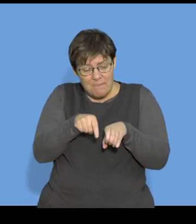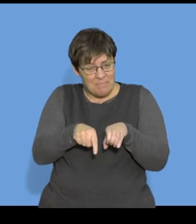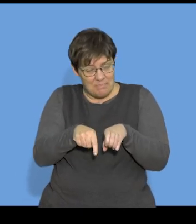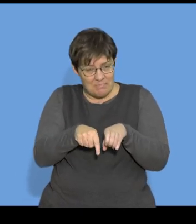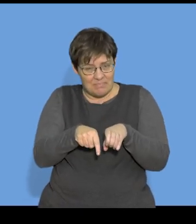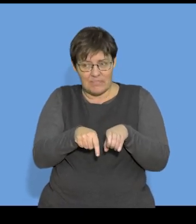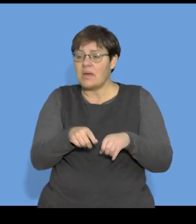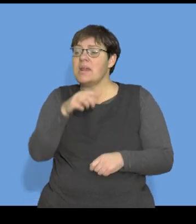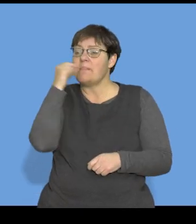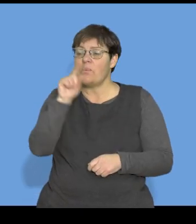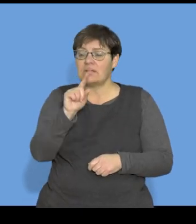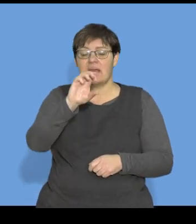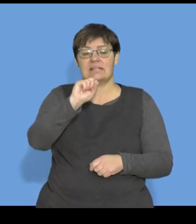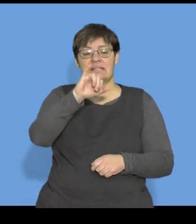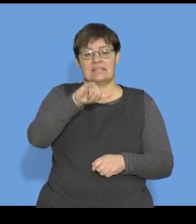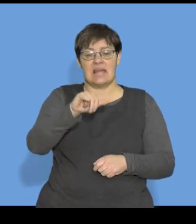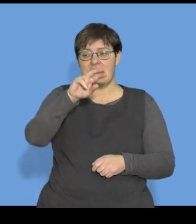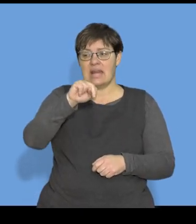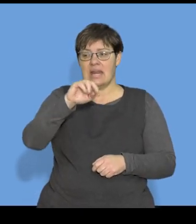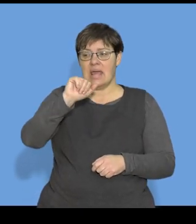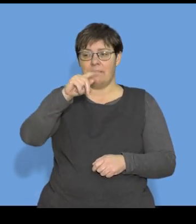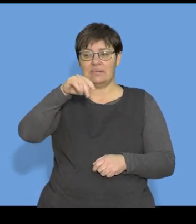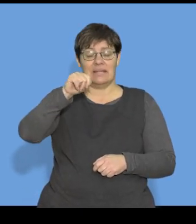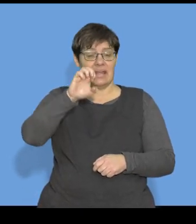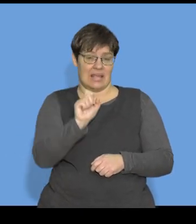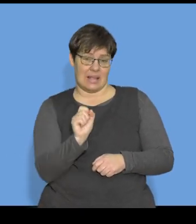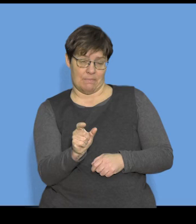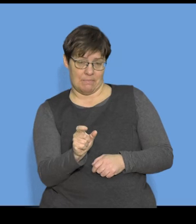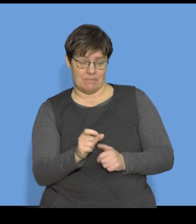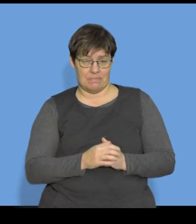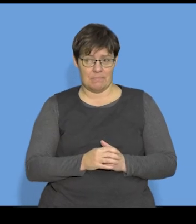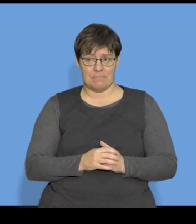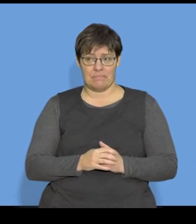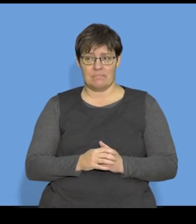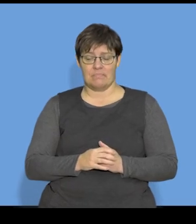we refer to it as the synaptic gap.